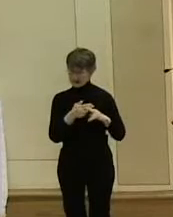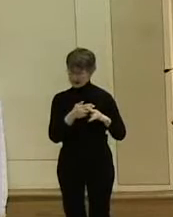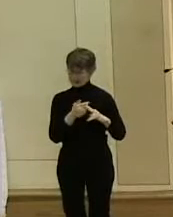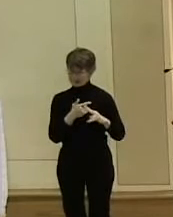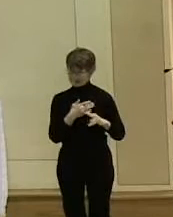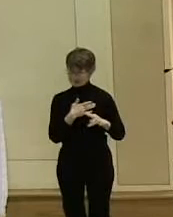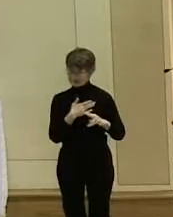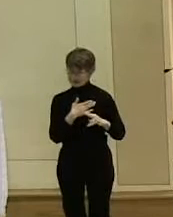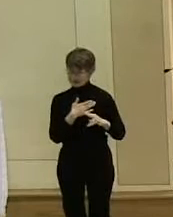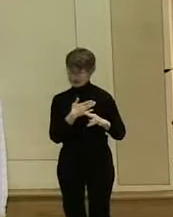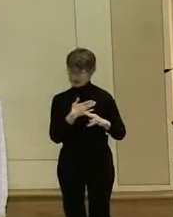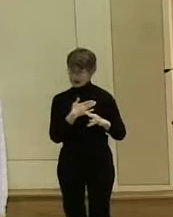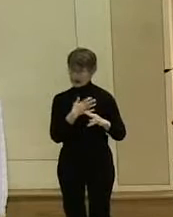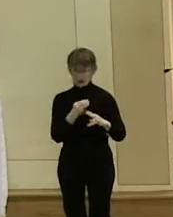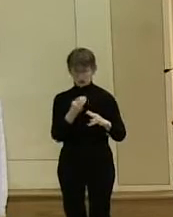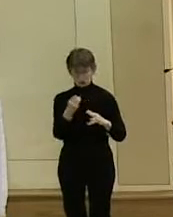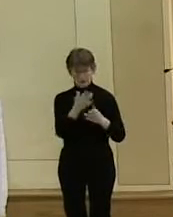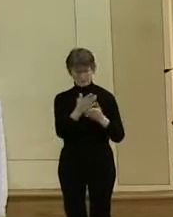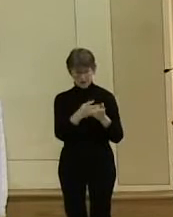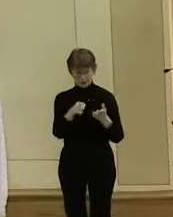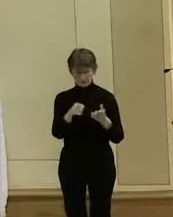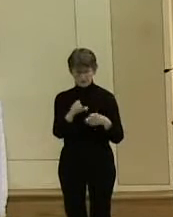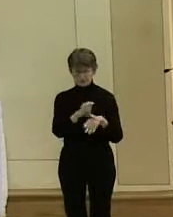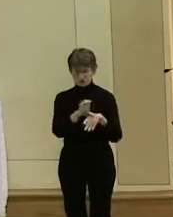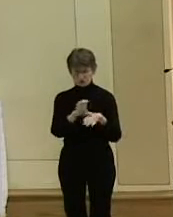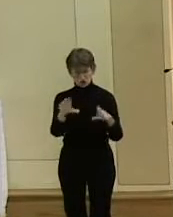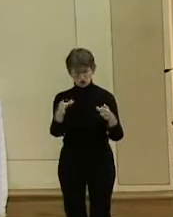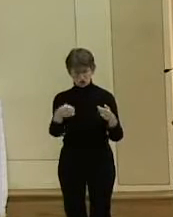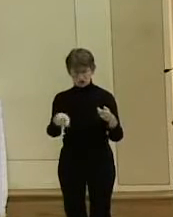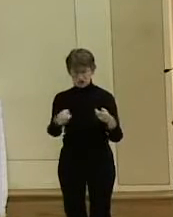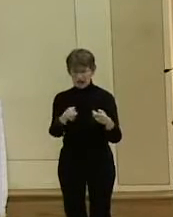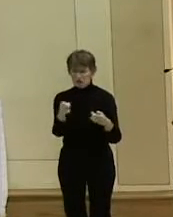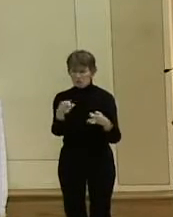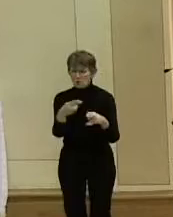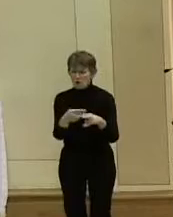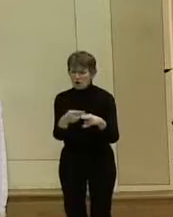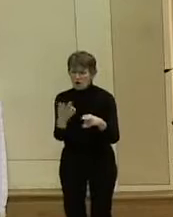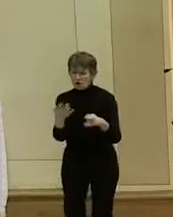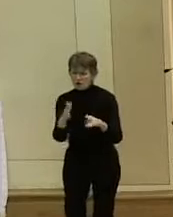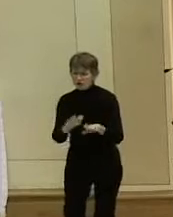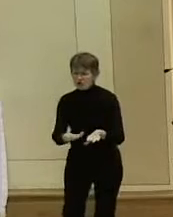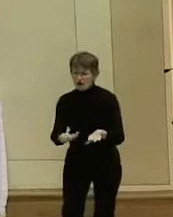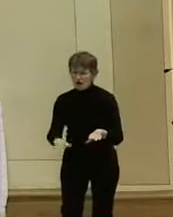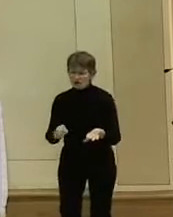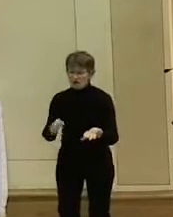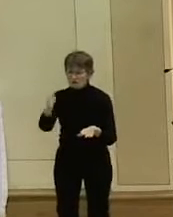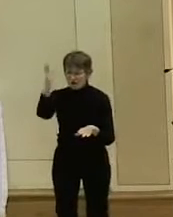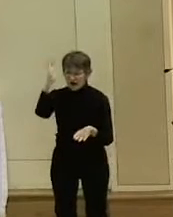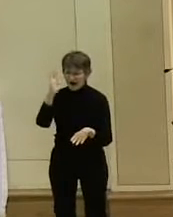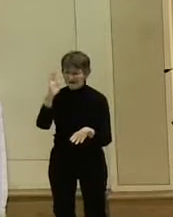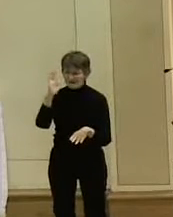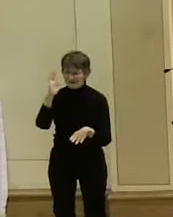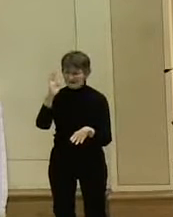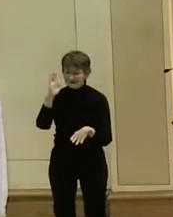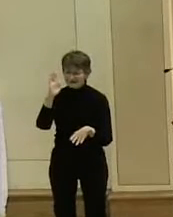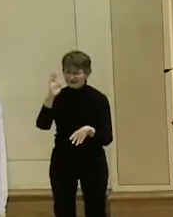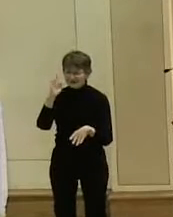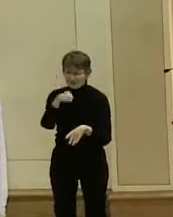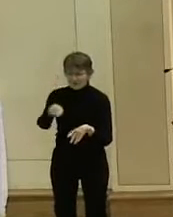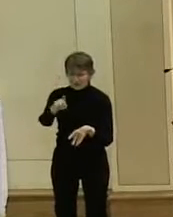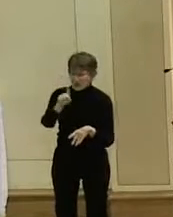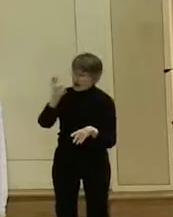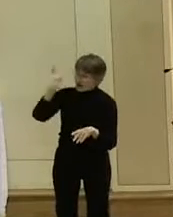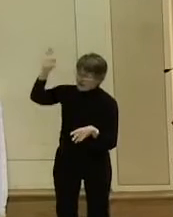you are a part of his holy flock. And it says that you're called a child of God. And then it says in